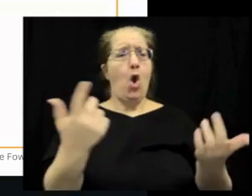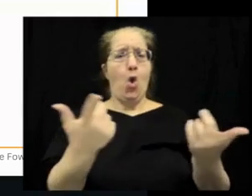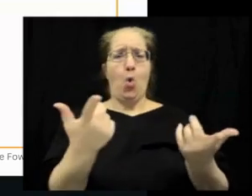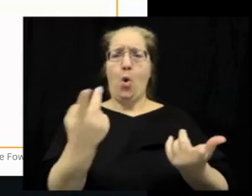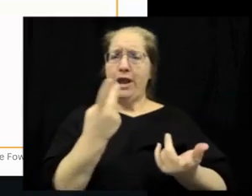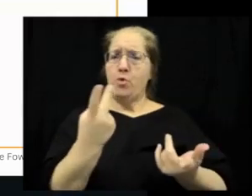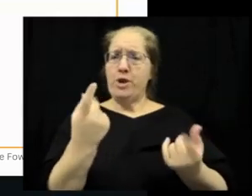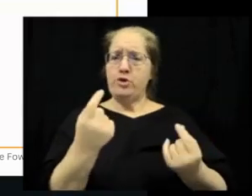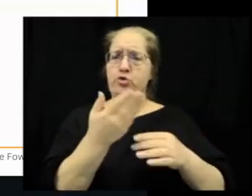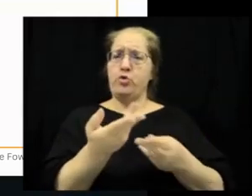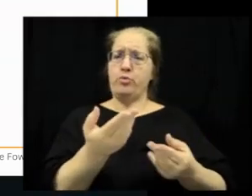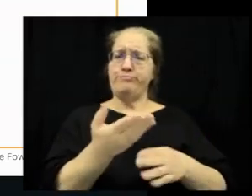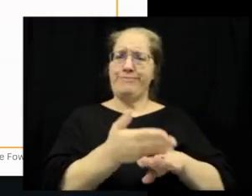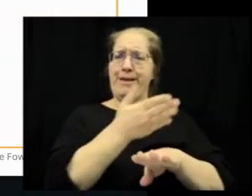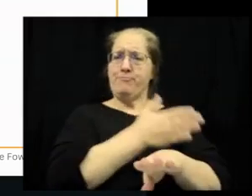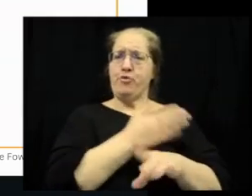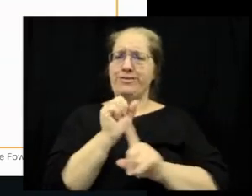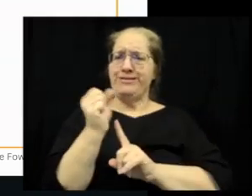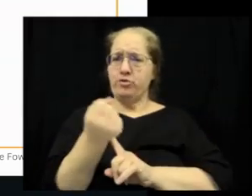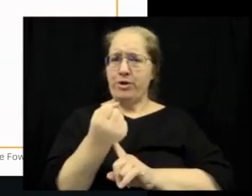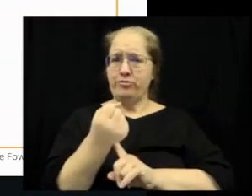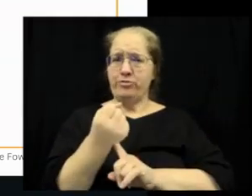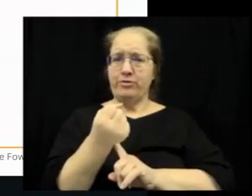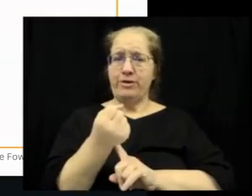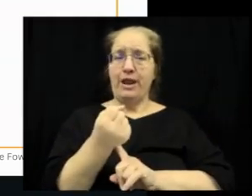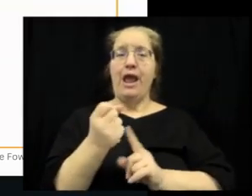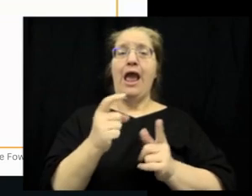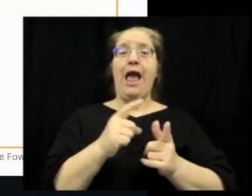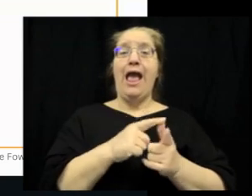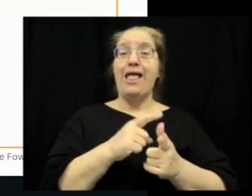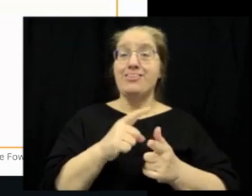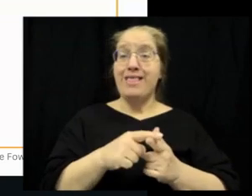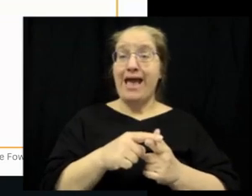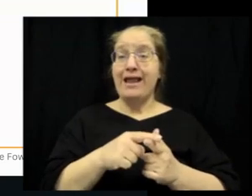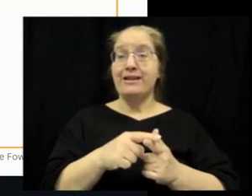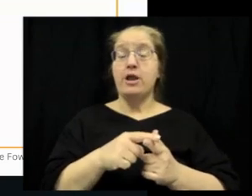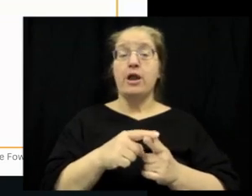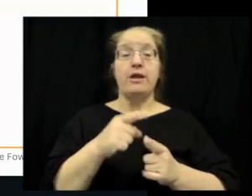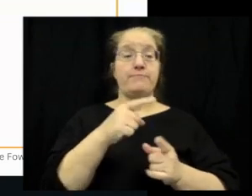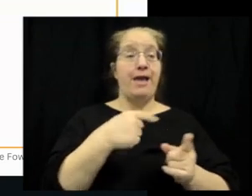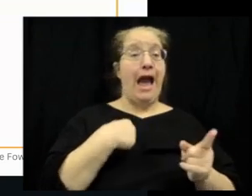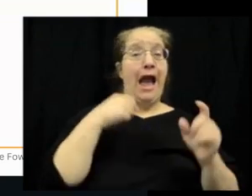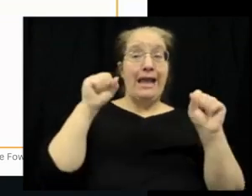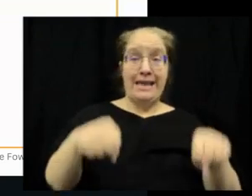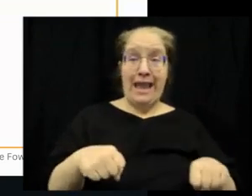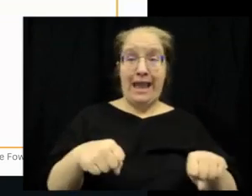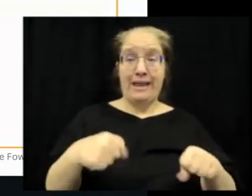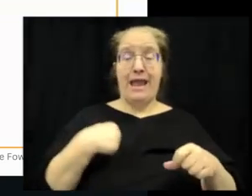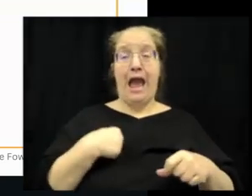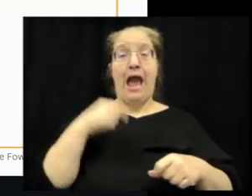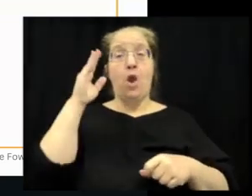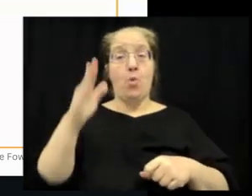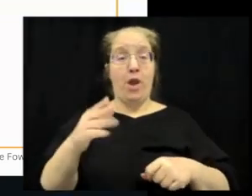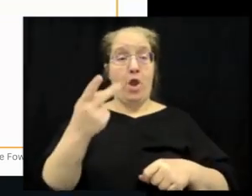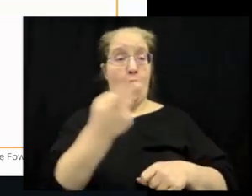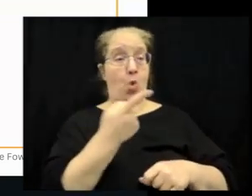thing better. And then you're going to say, I can do this. I'm willing to do this. We agree to this. I